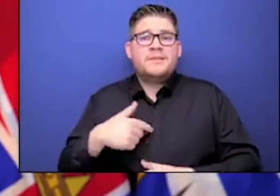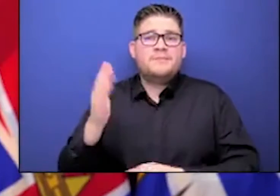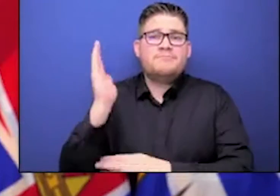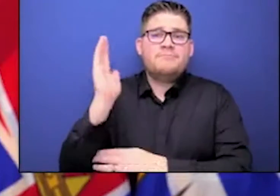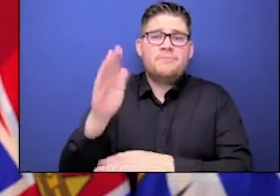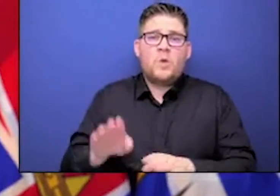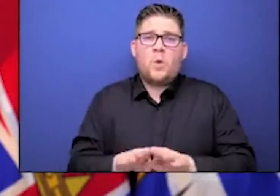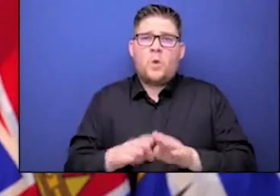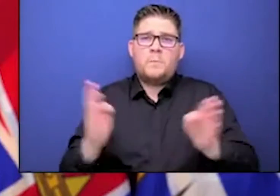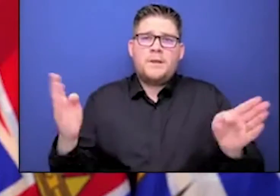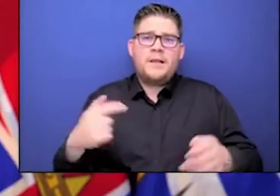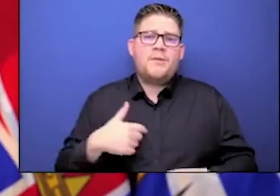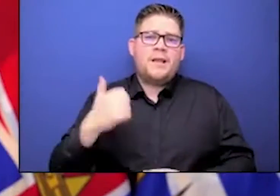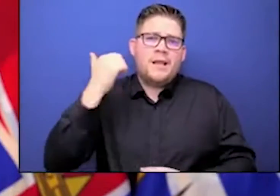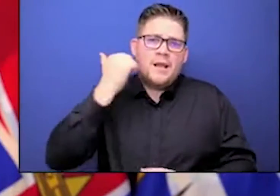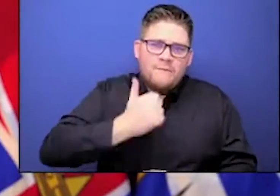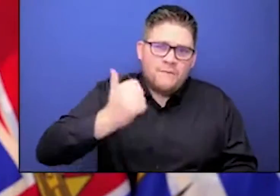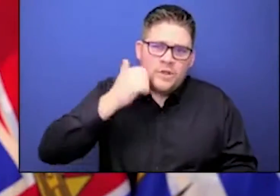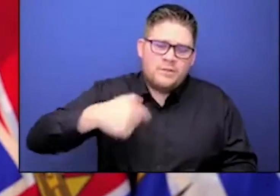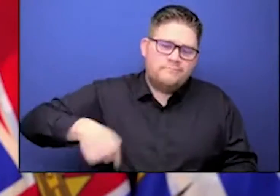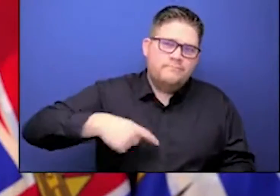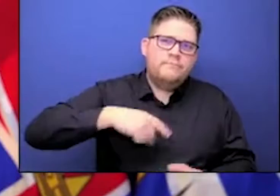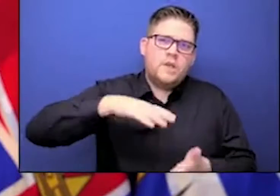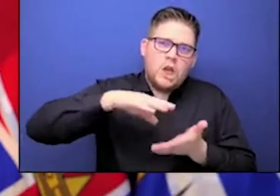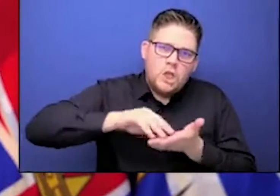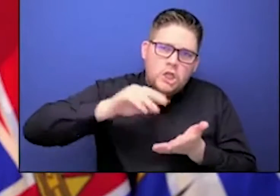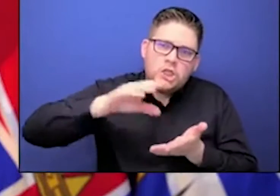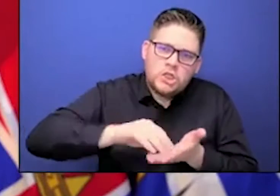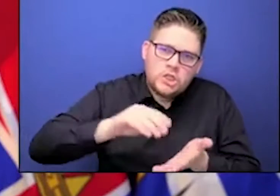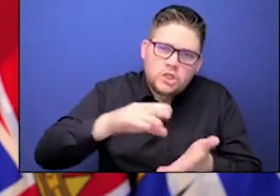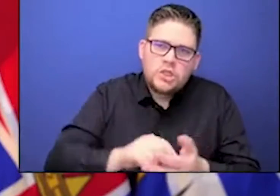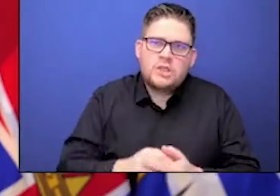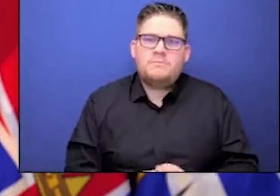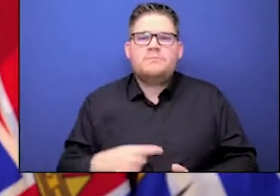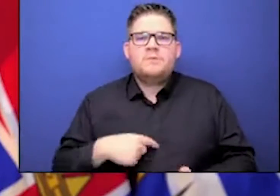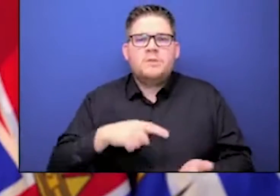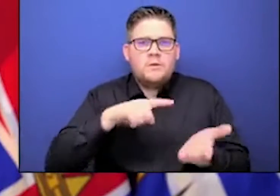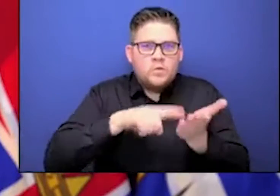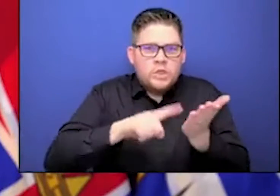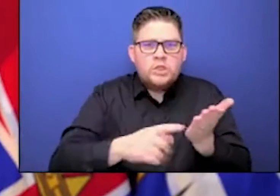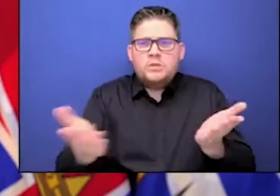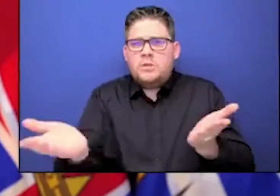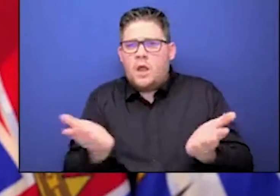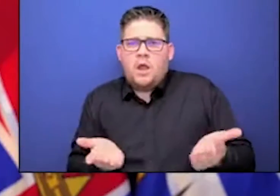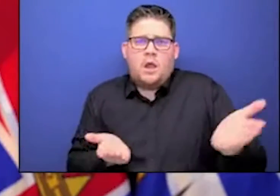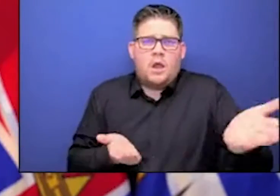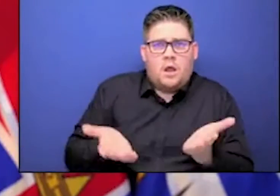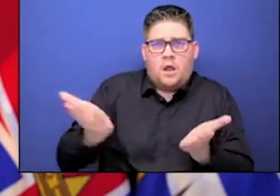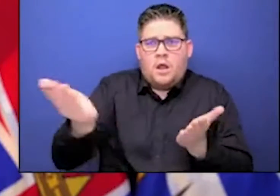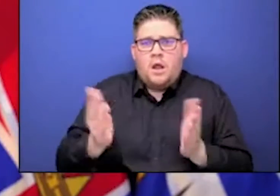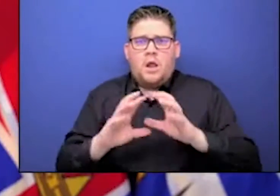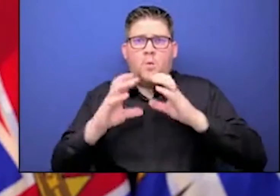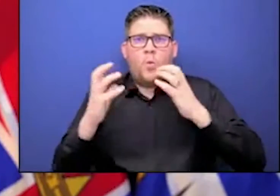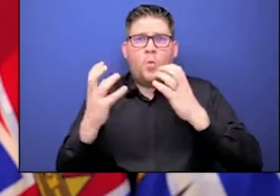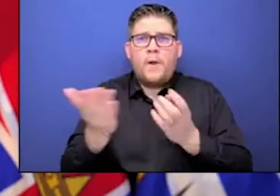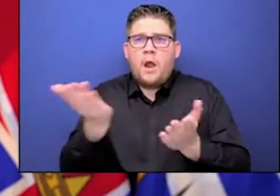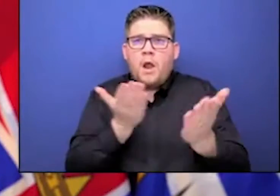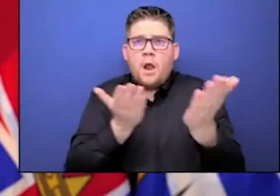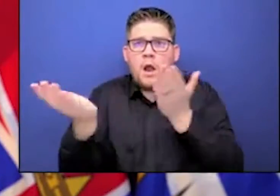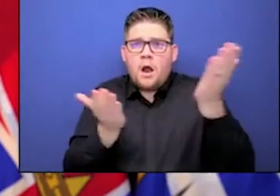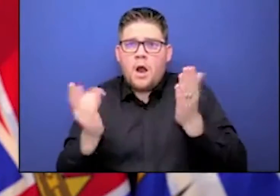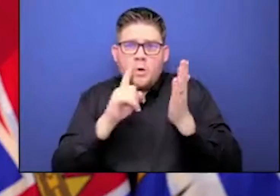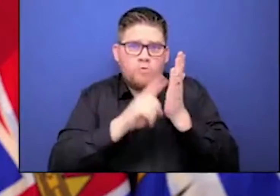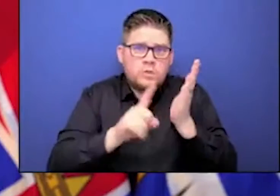we go with this. It's rapid response research. It means that we take what we know today from the UK,